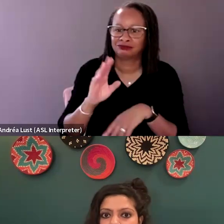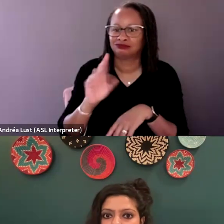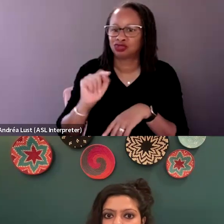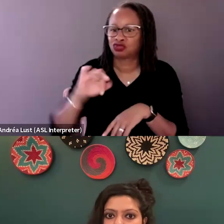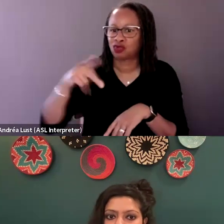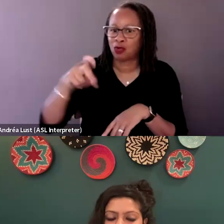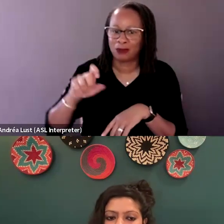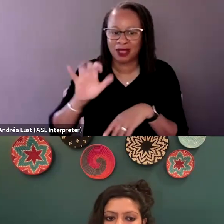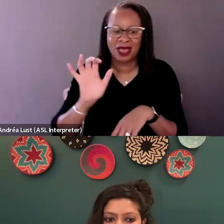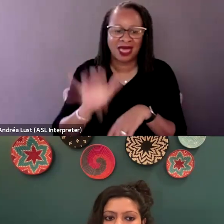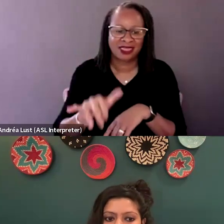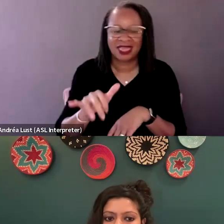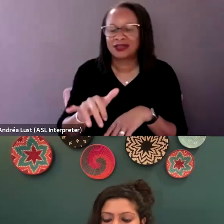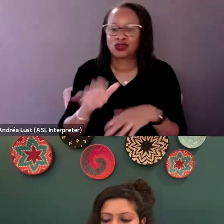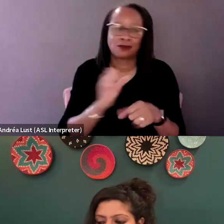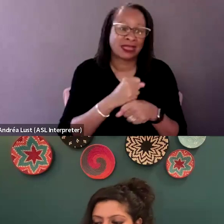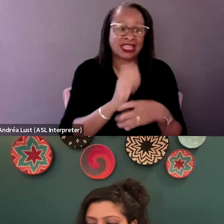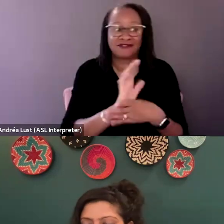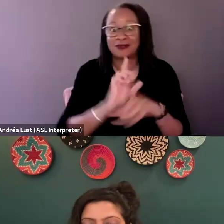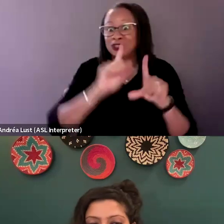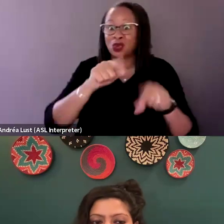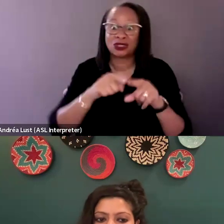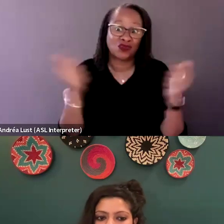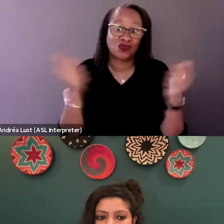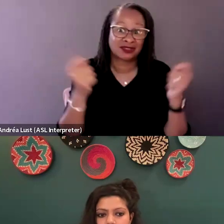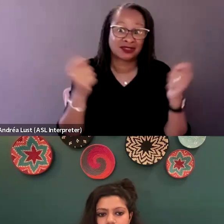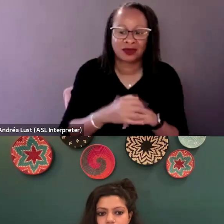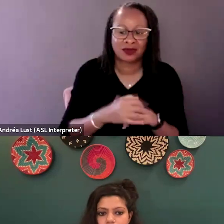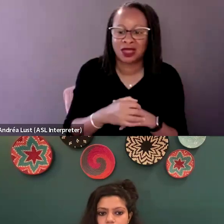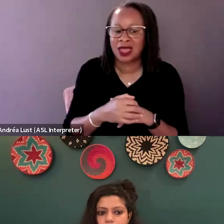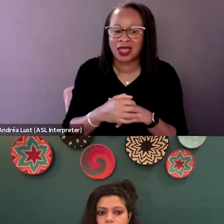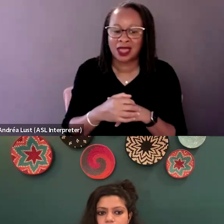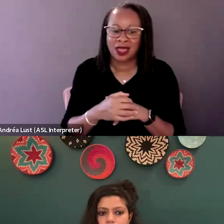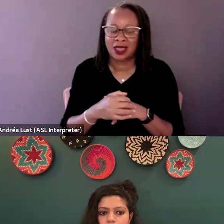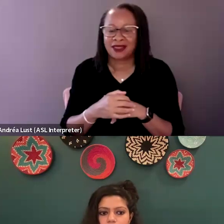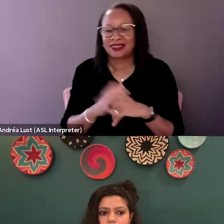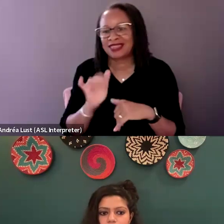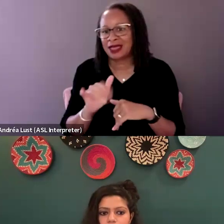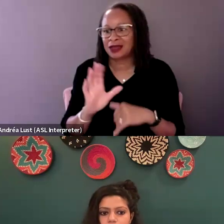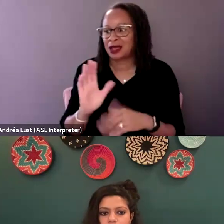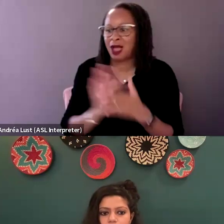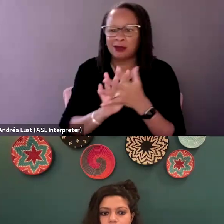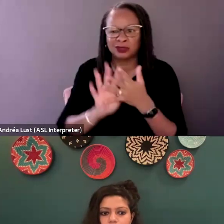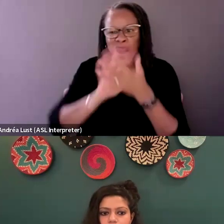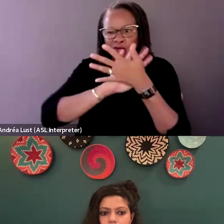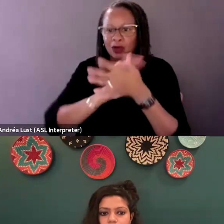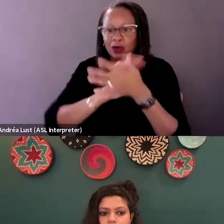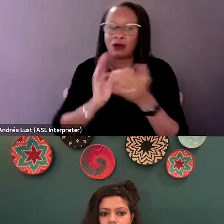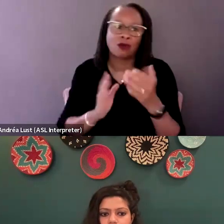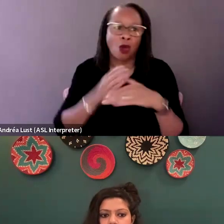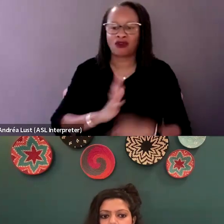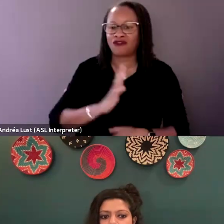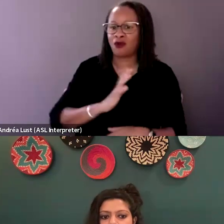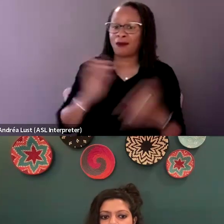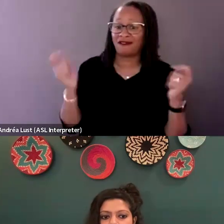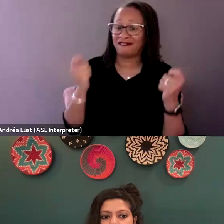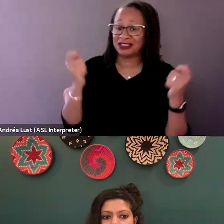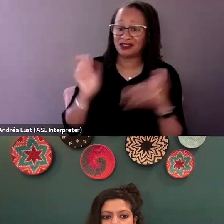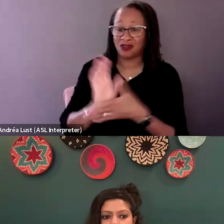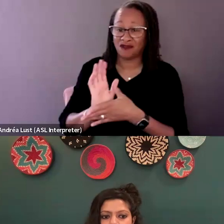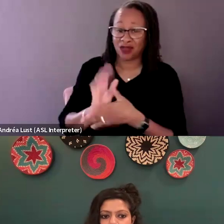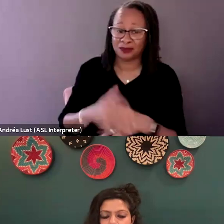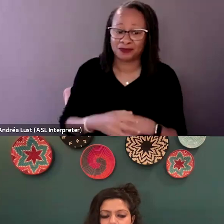crew during the edit and the long tail of the film. So for me, the ethical sort of